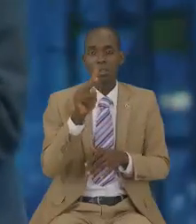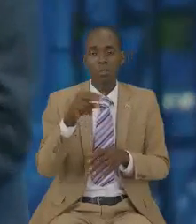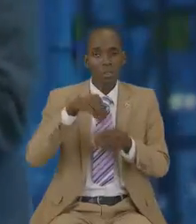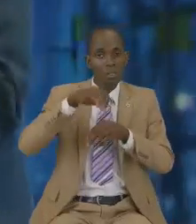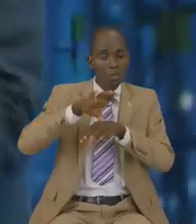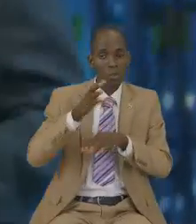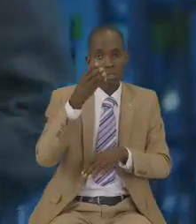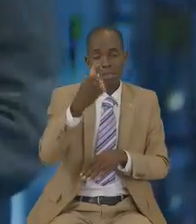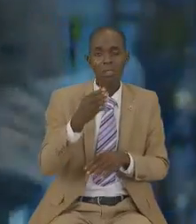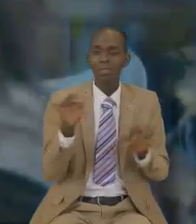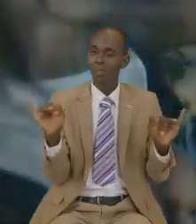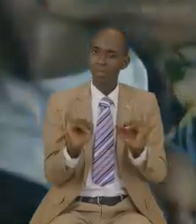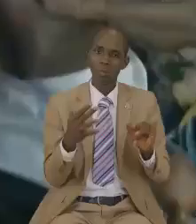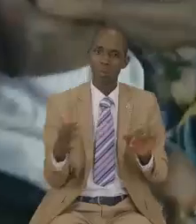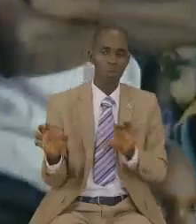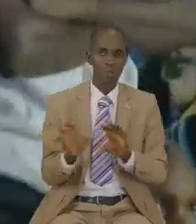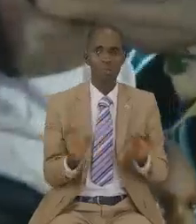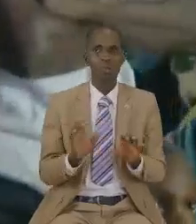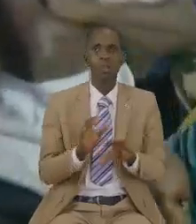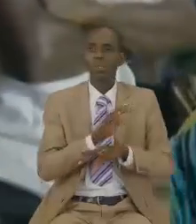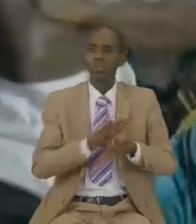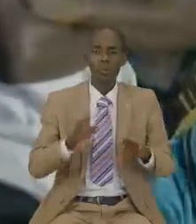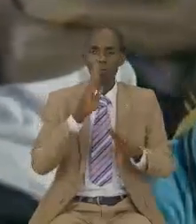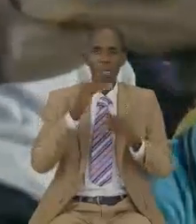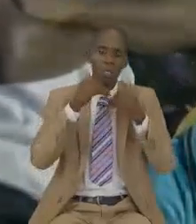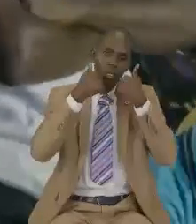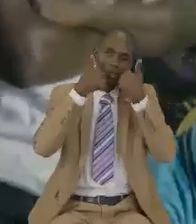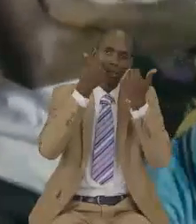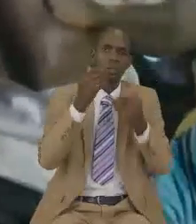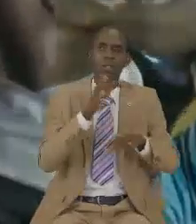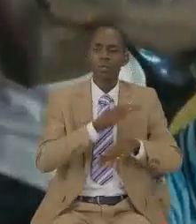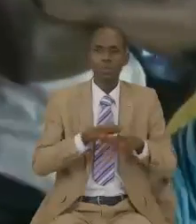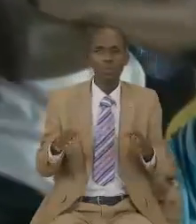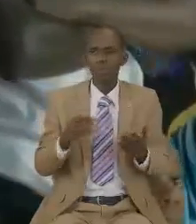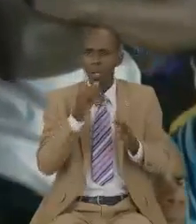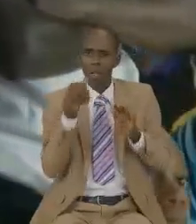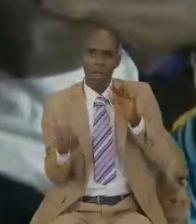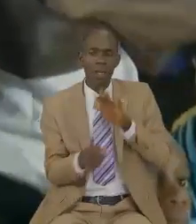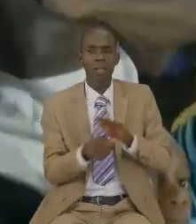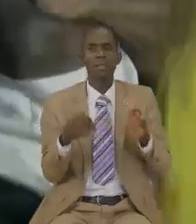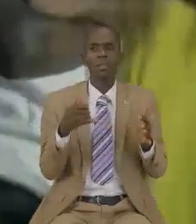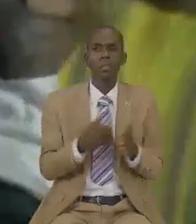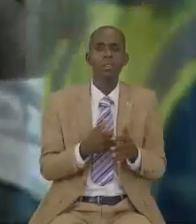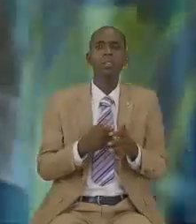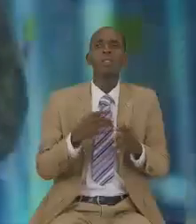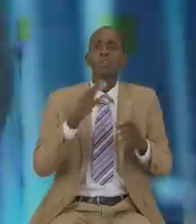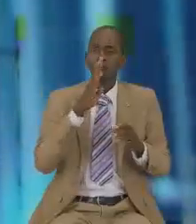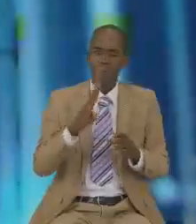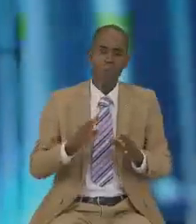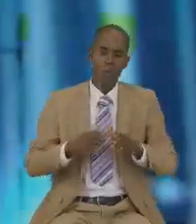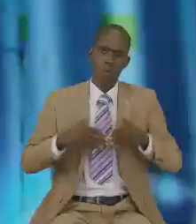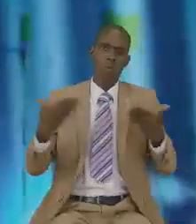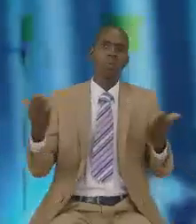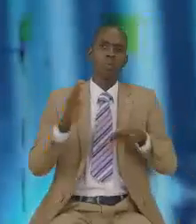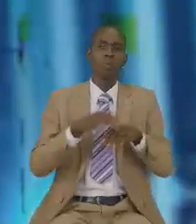freedom comes now. Over the radio, over the television, your freedom comes now. Any congregation where you are